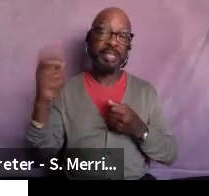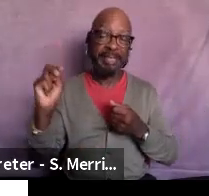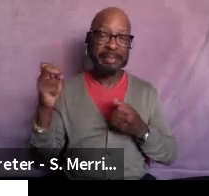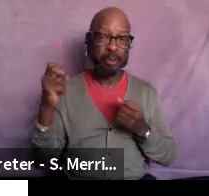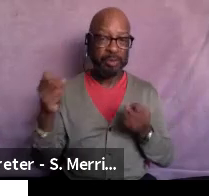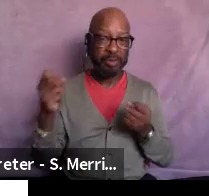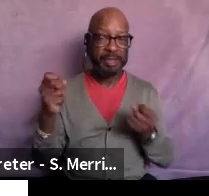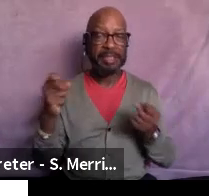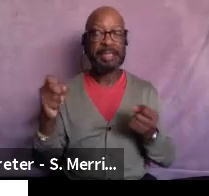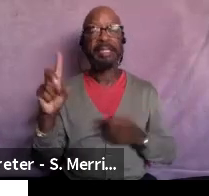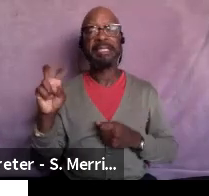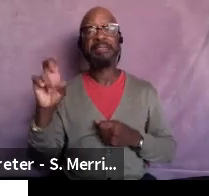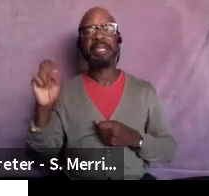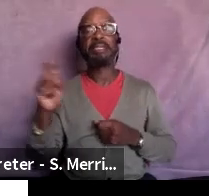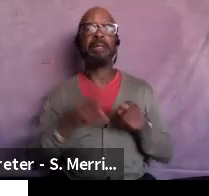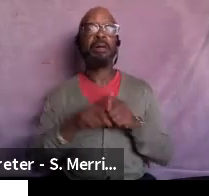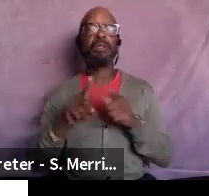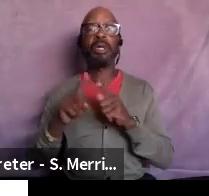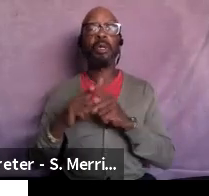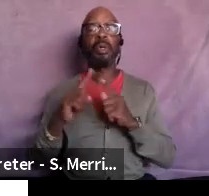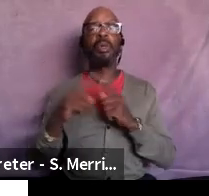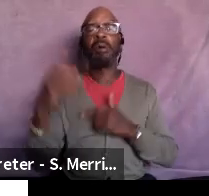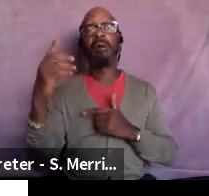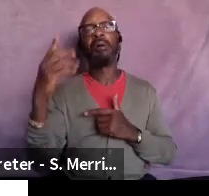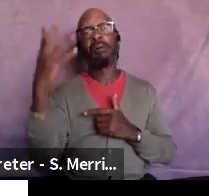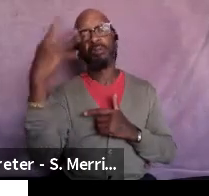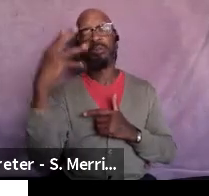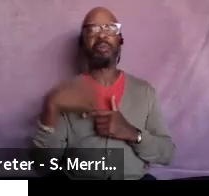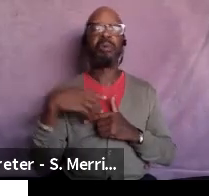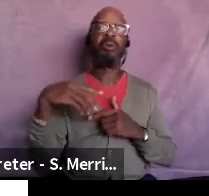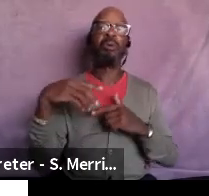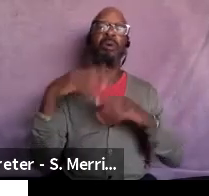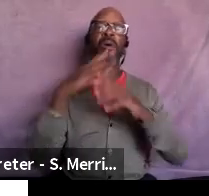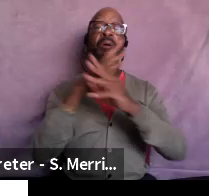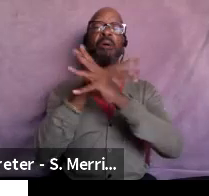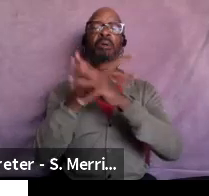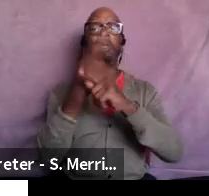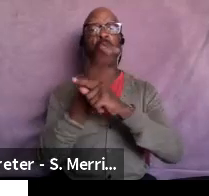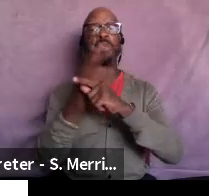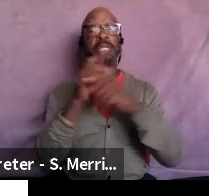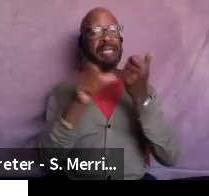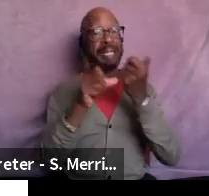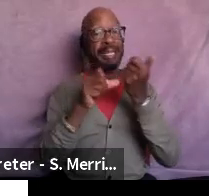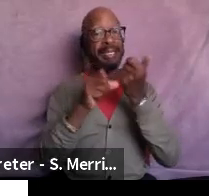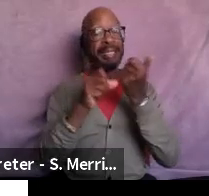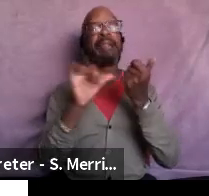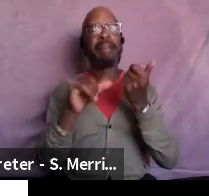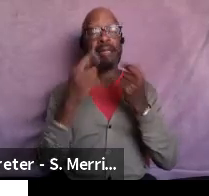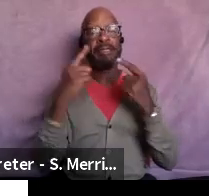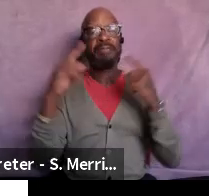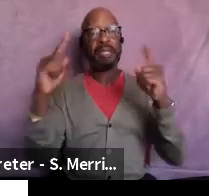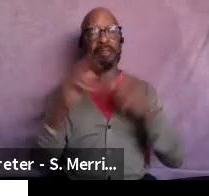for video remote interpreting to make sure that it's used, when it's used as an auxiliary aid, that it's effective.